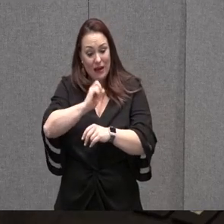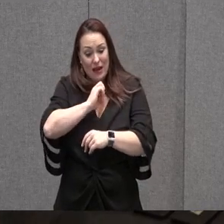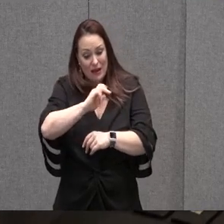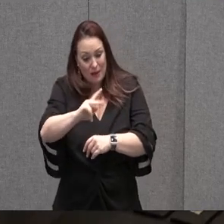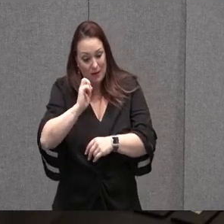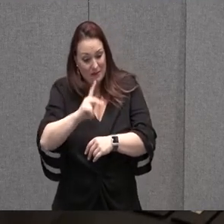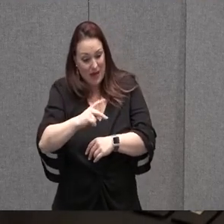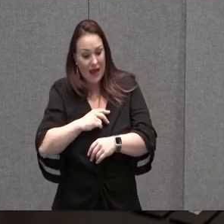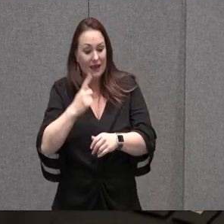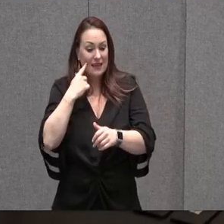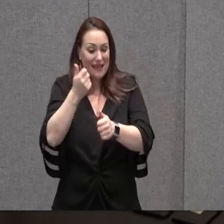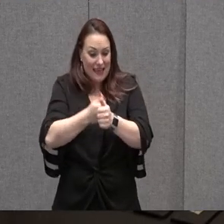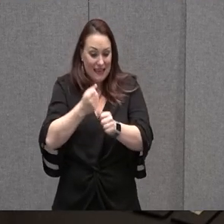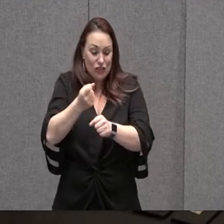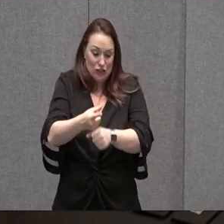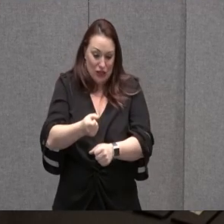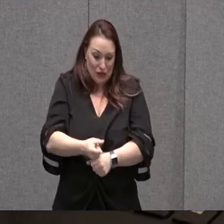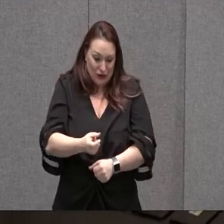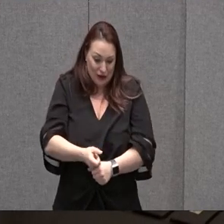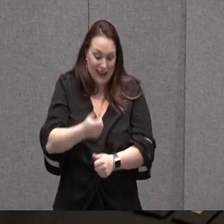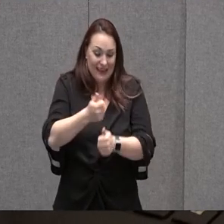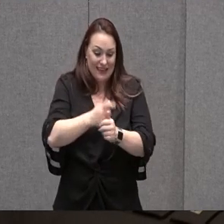season.